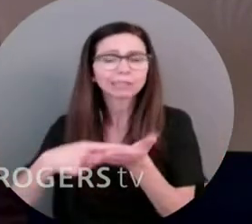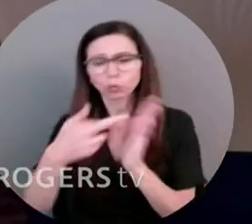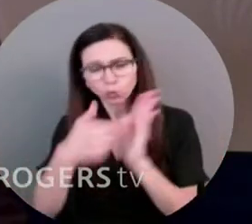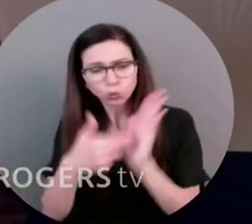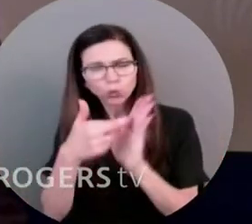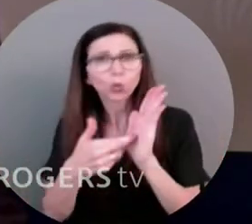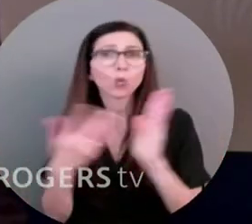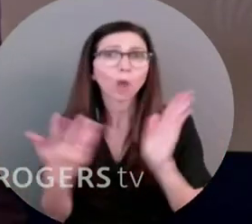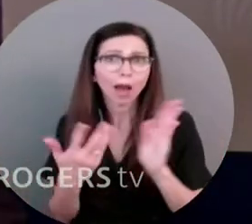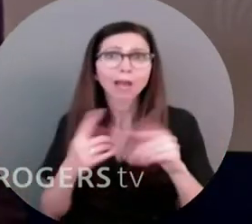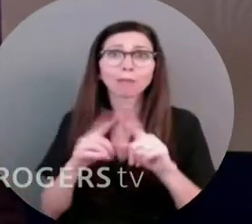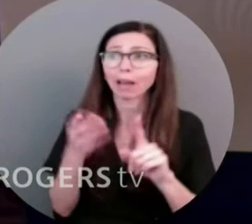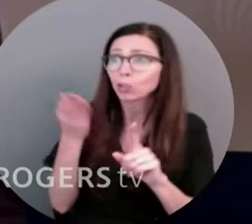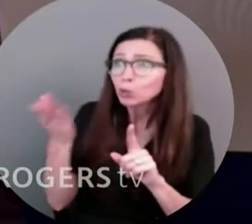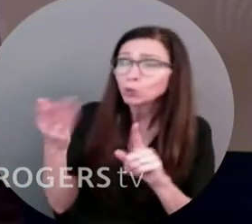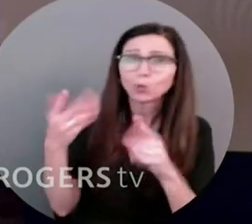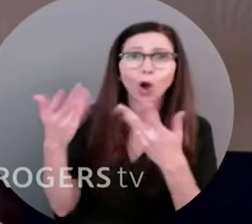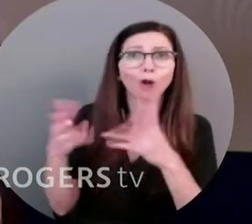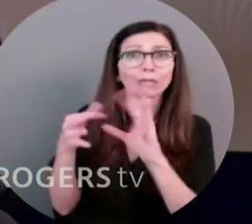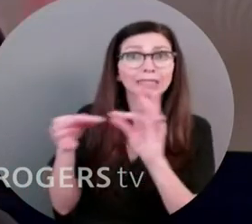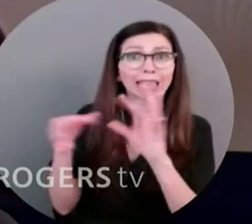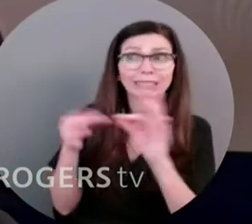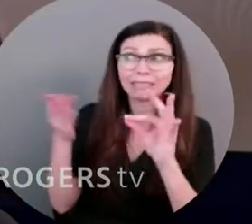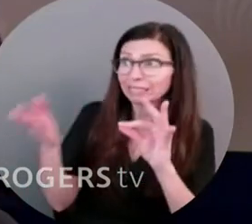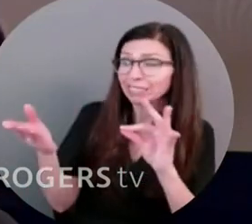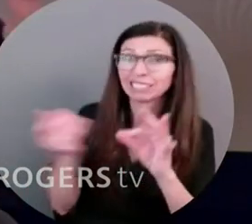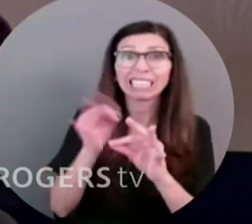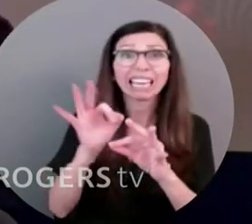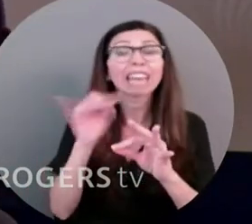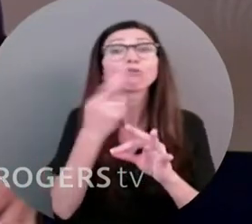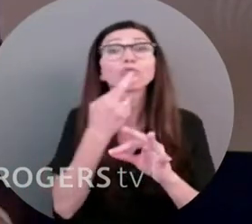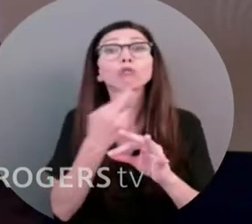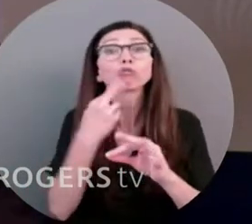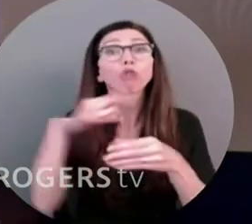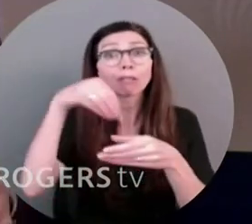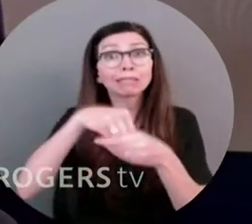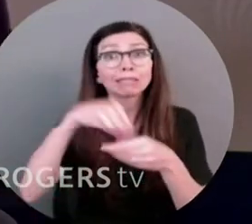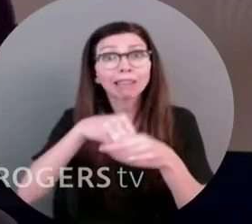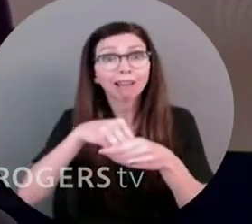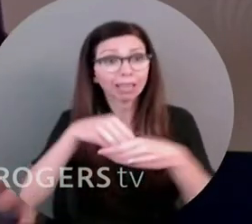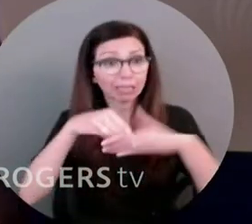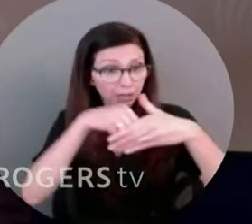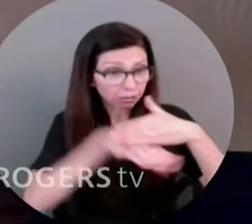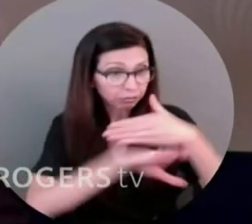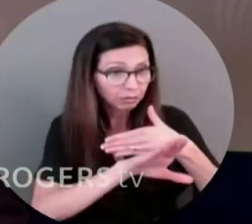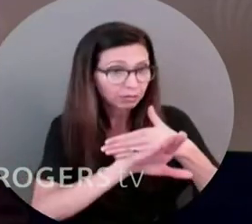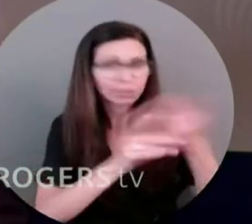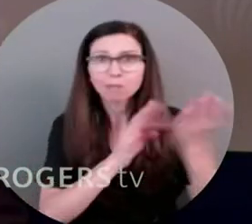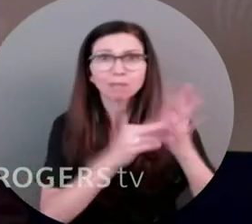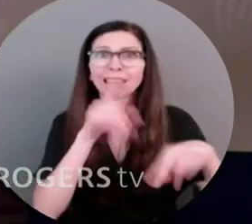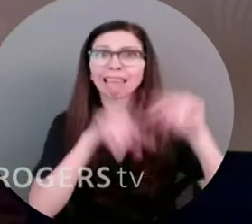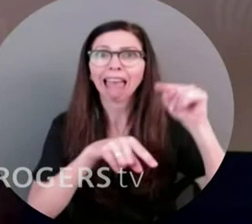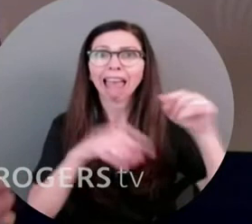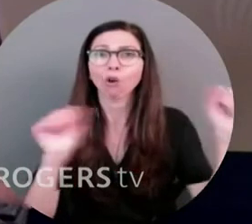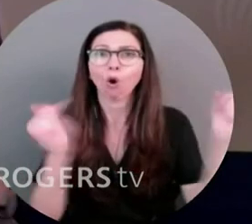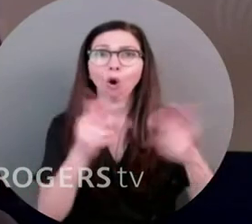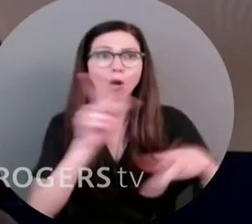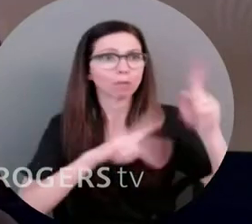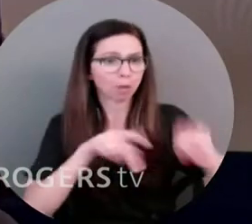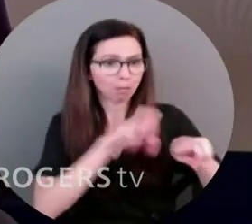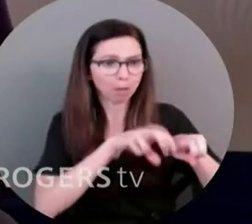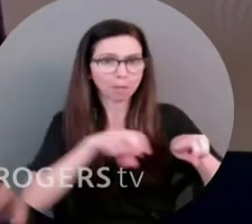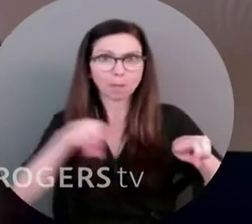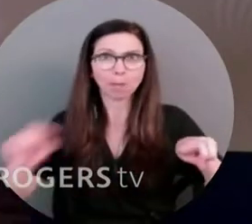Joanne, probably half the capacity indoors. So if we can supplement that with the other half outdoors, safely